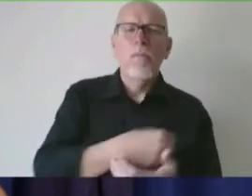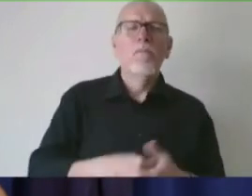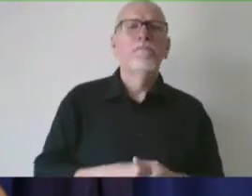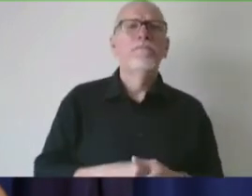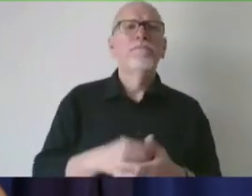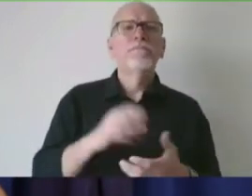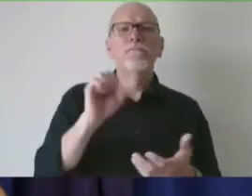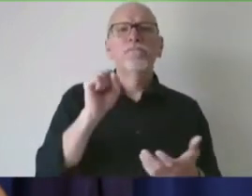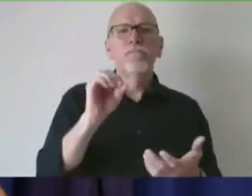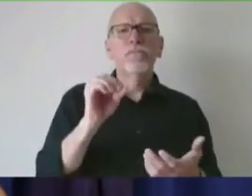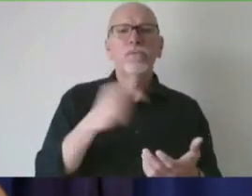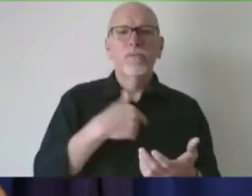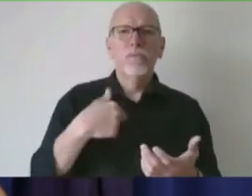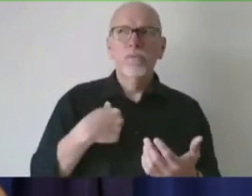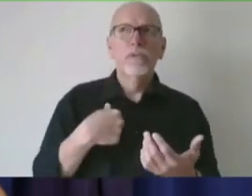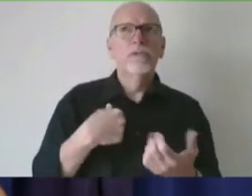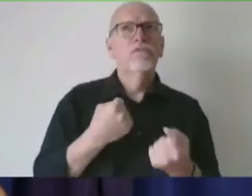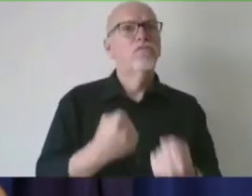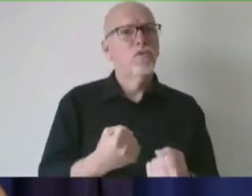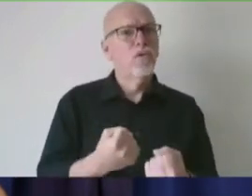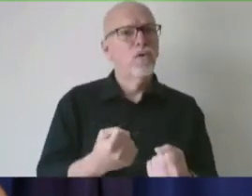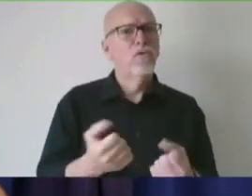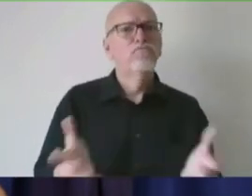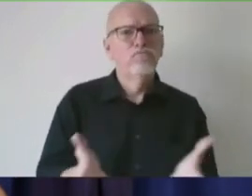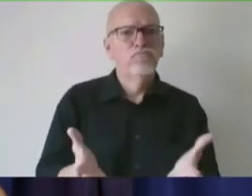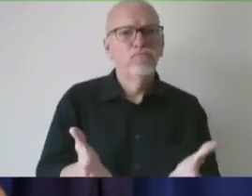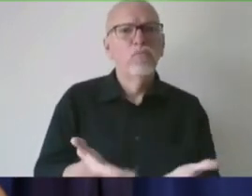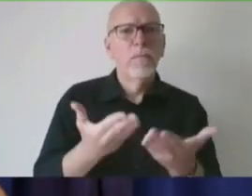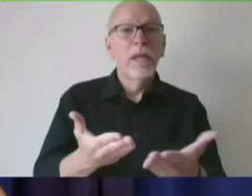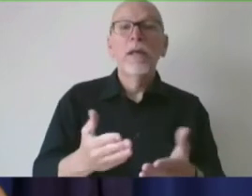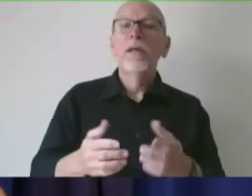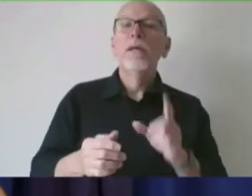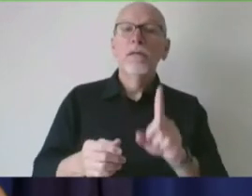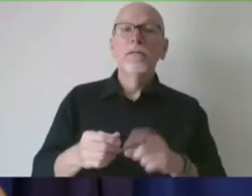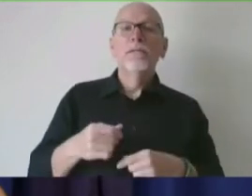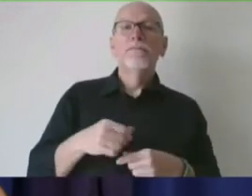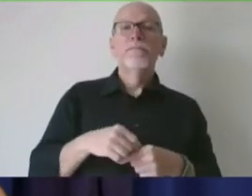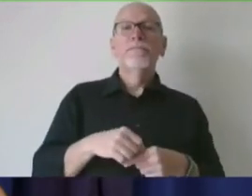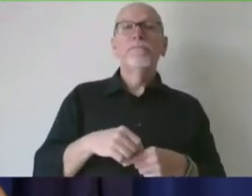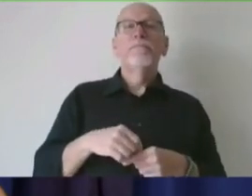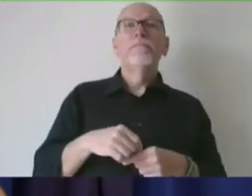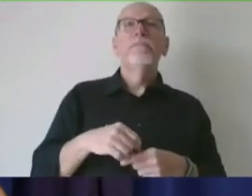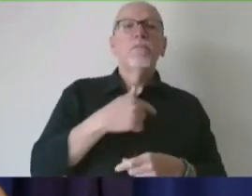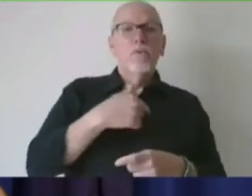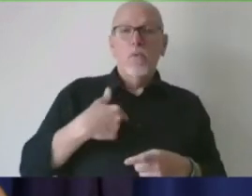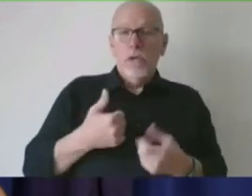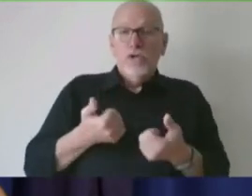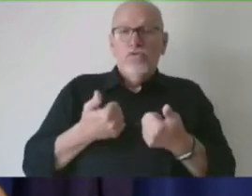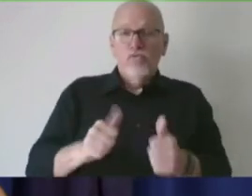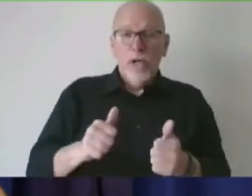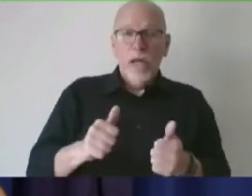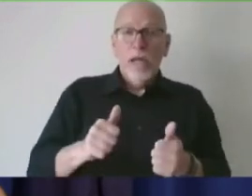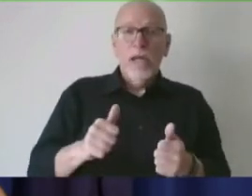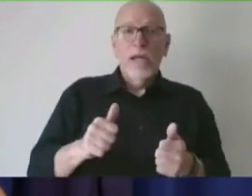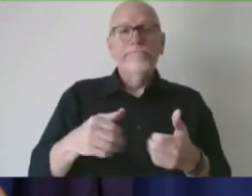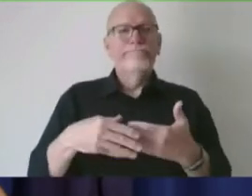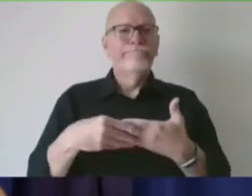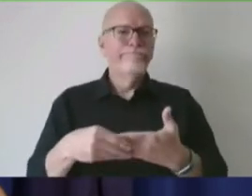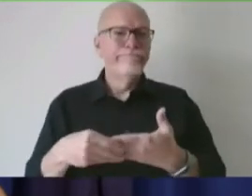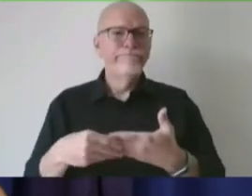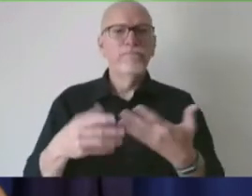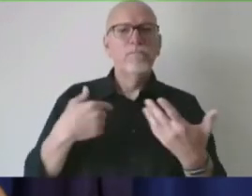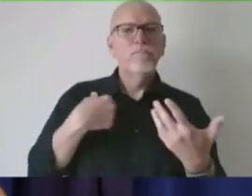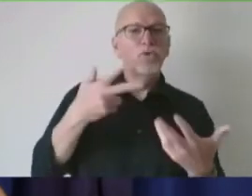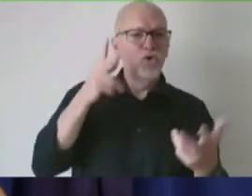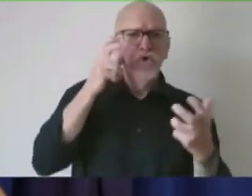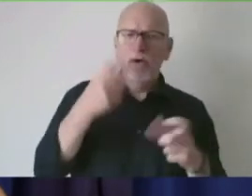so we are strongly recommending that. What I will say is that we are really trying to allow and have heard clearly from